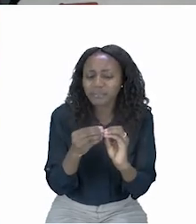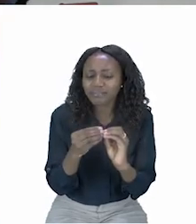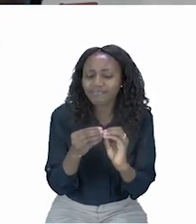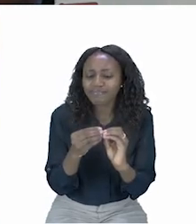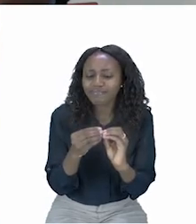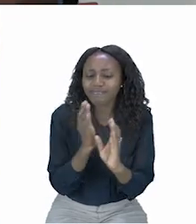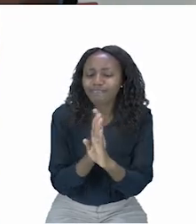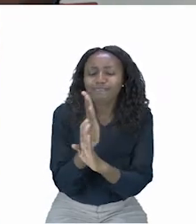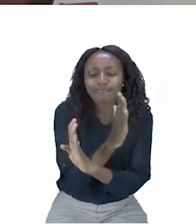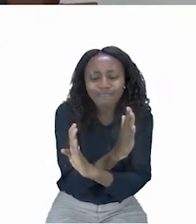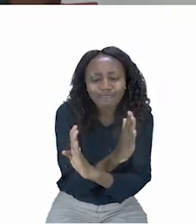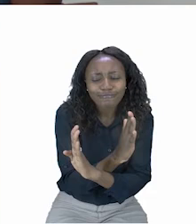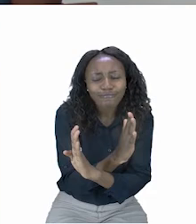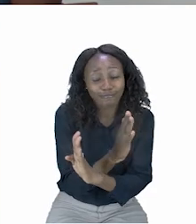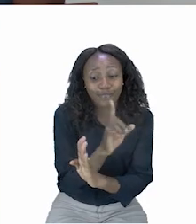before